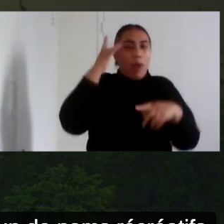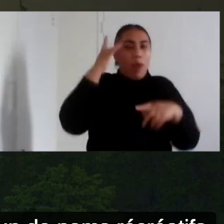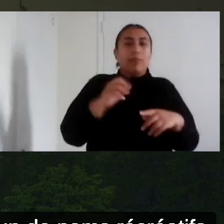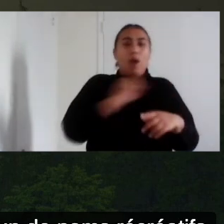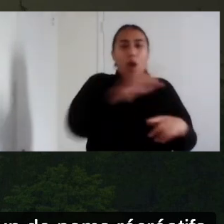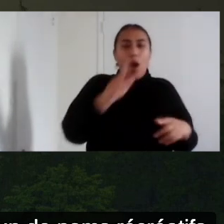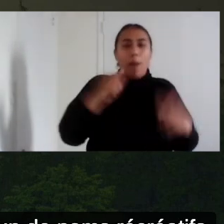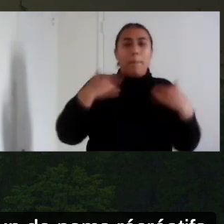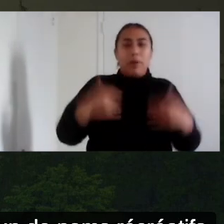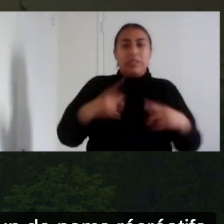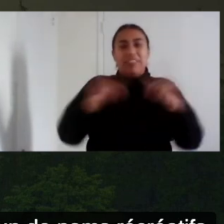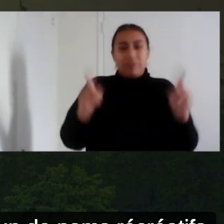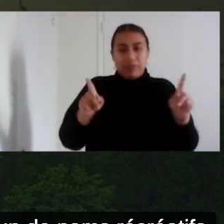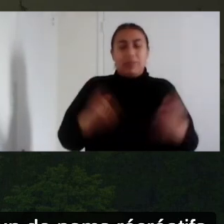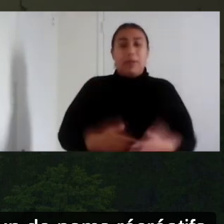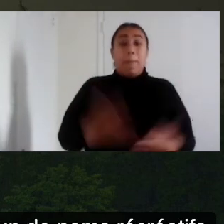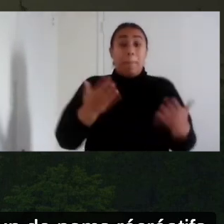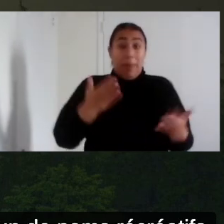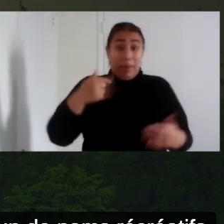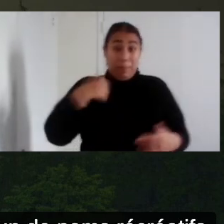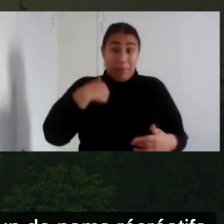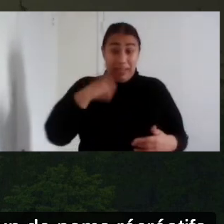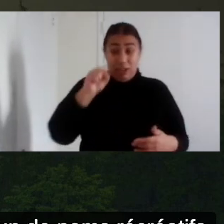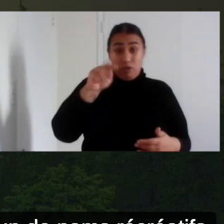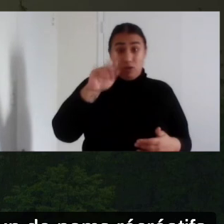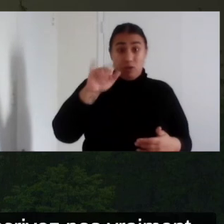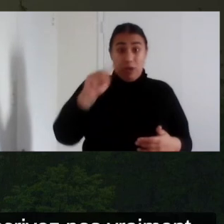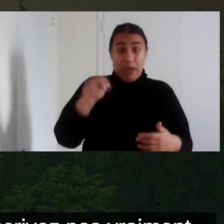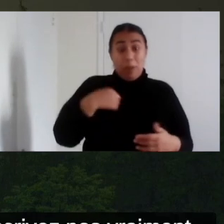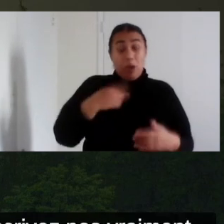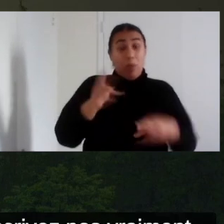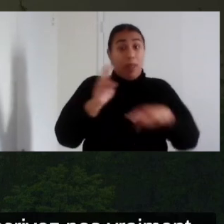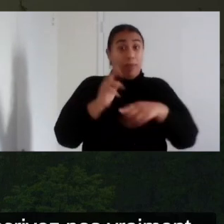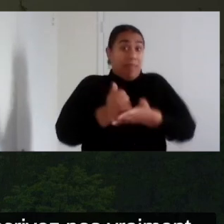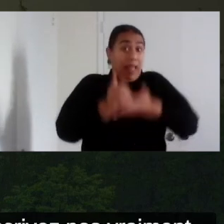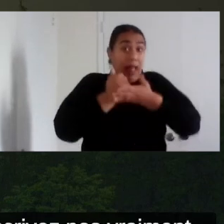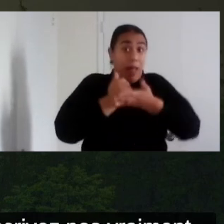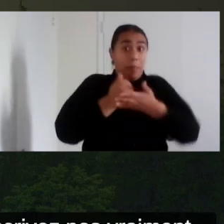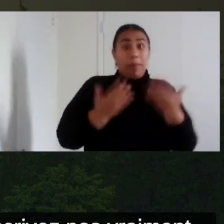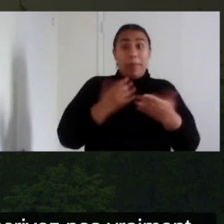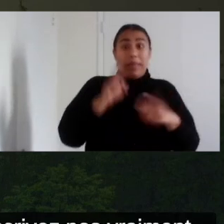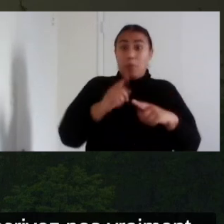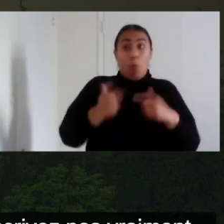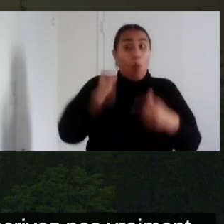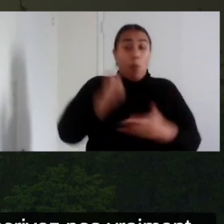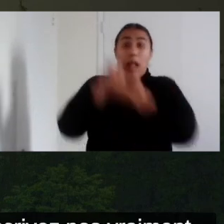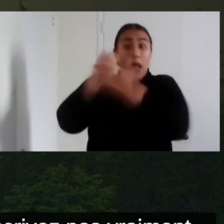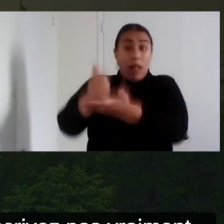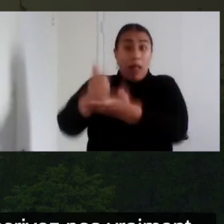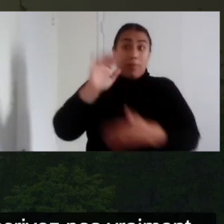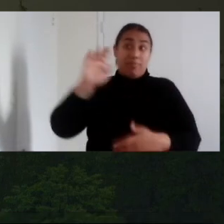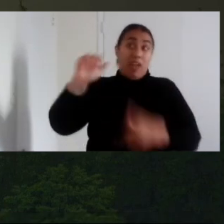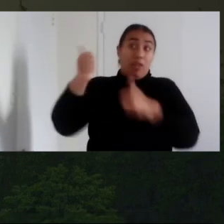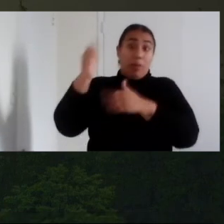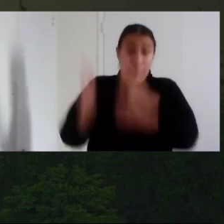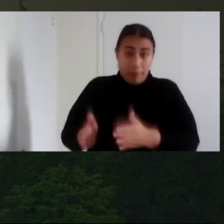to cannabis. There are many, many recreational names that aren't really important to the medical practice. We know them, we understand them, but we don't